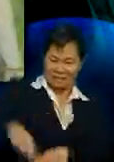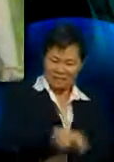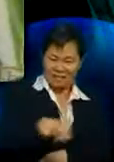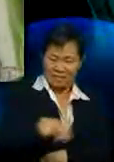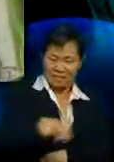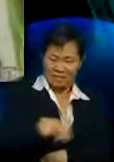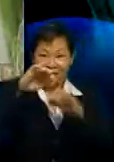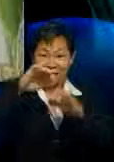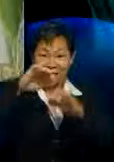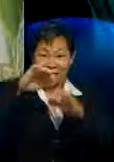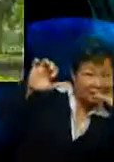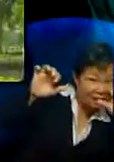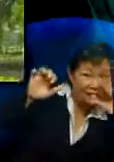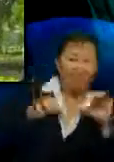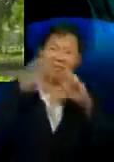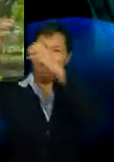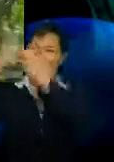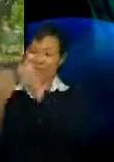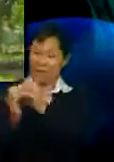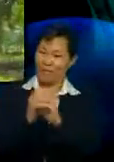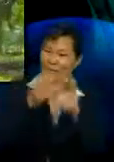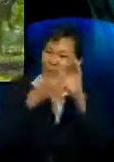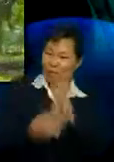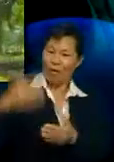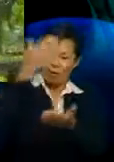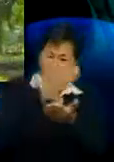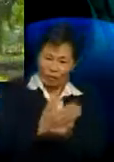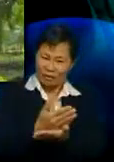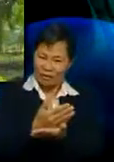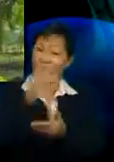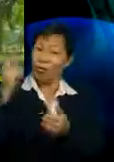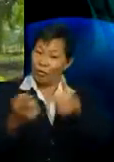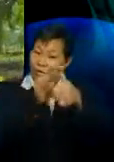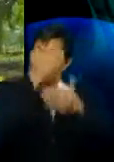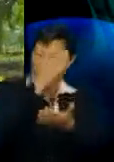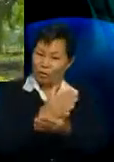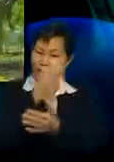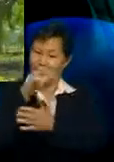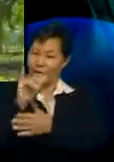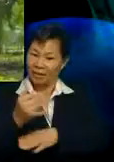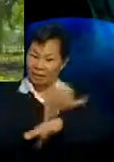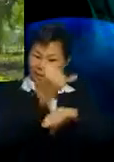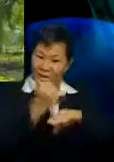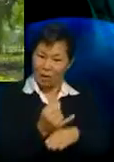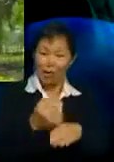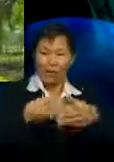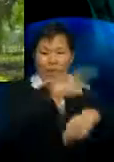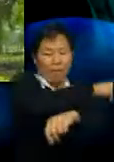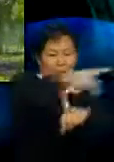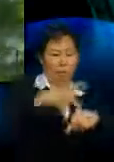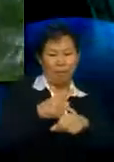discovering palm oil. Our first stop is Carey Island, one of Golden Hope Plantation Berhad's oil